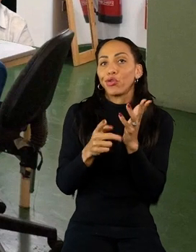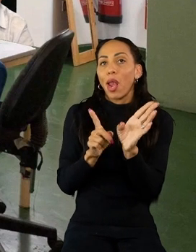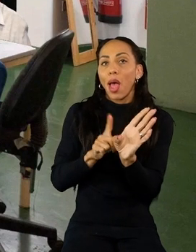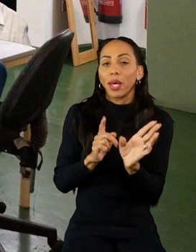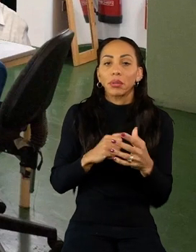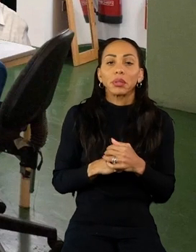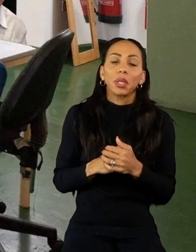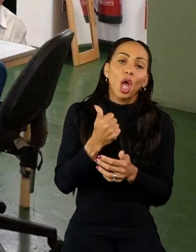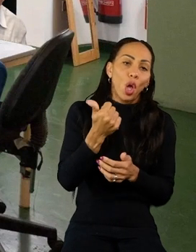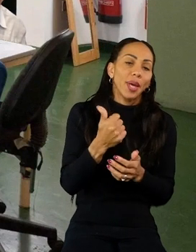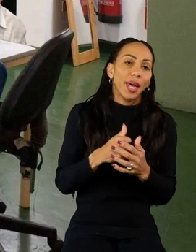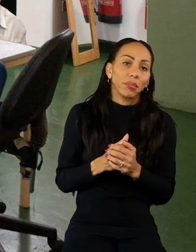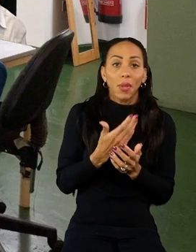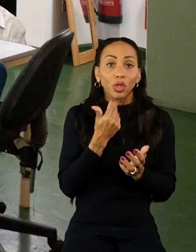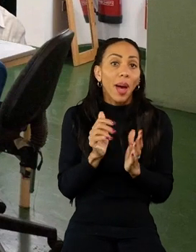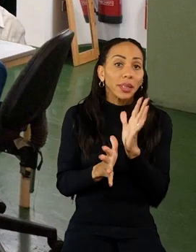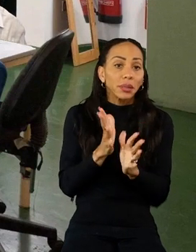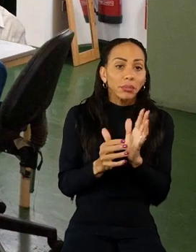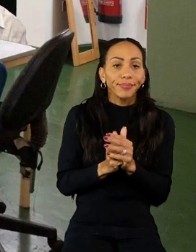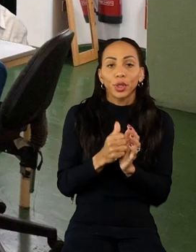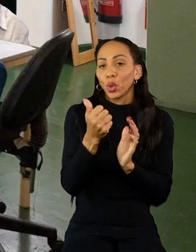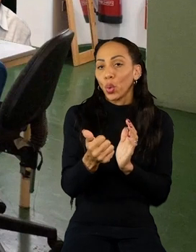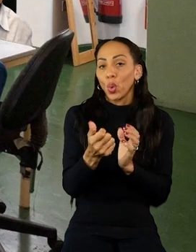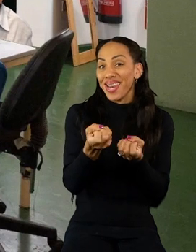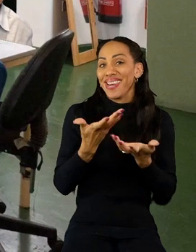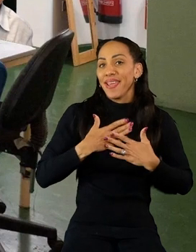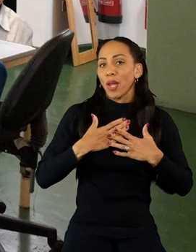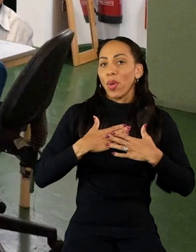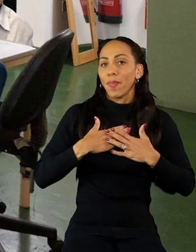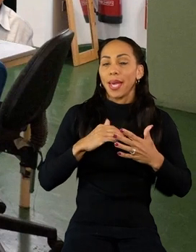people already, otherwise it could be early July.